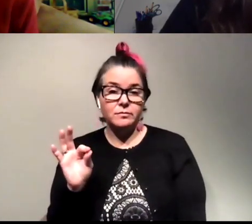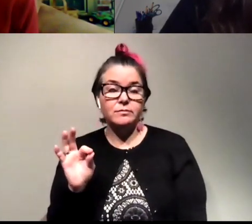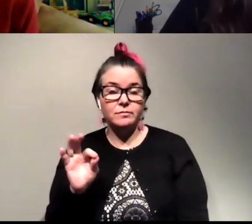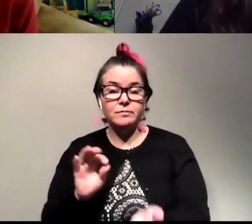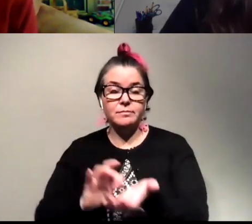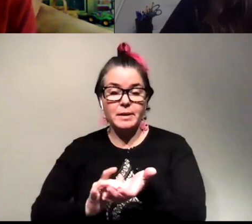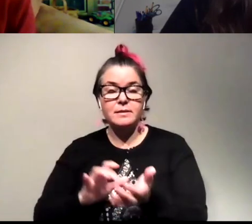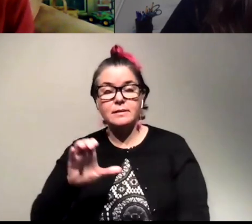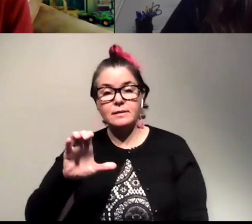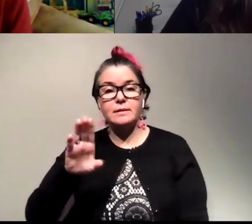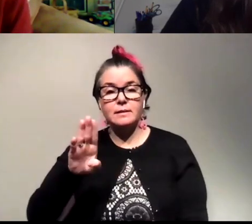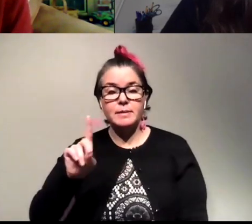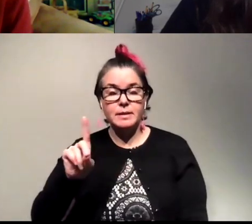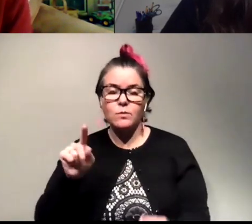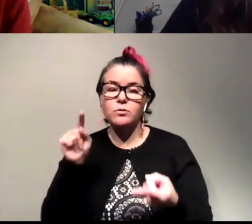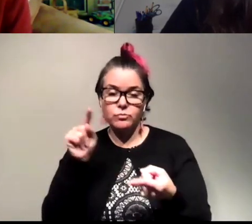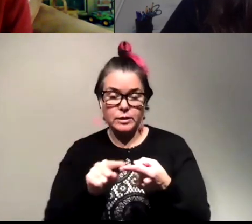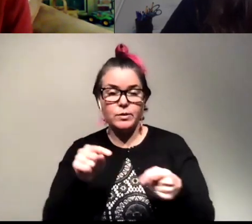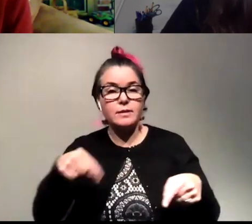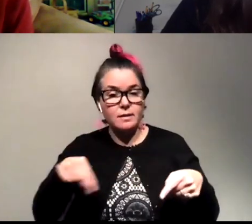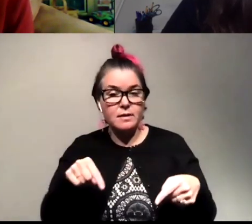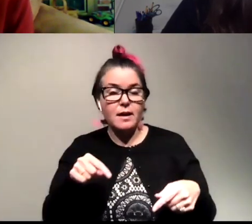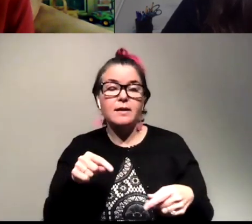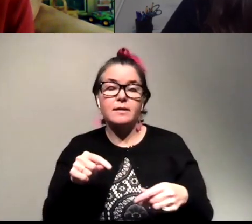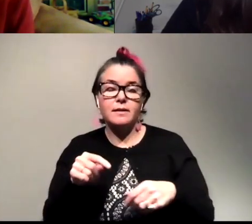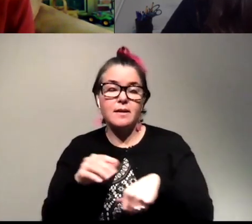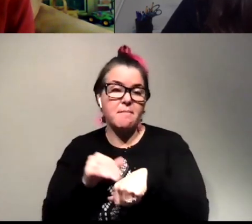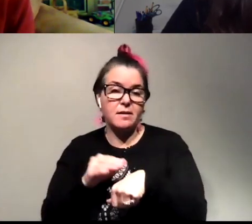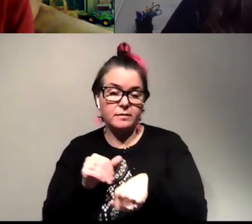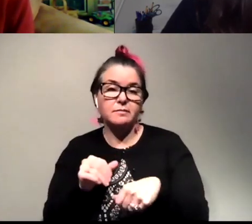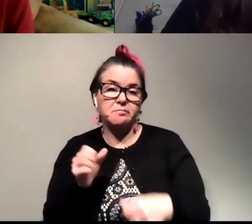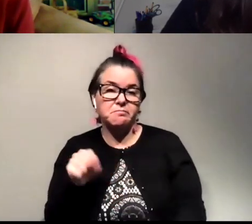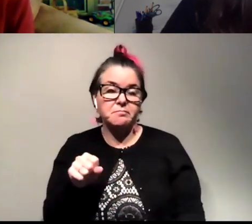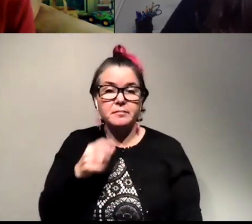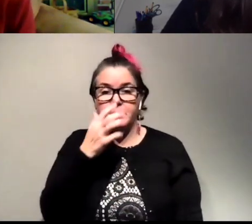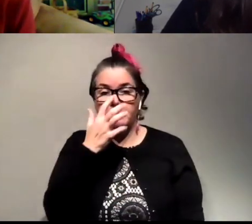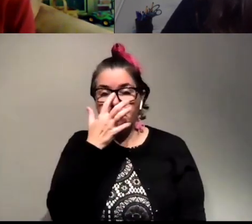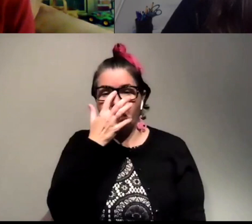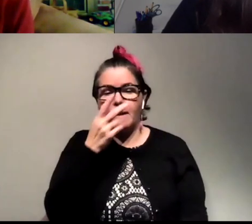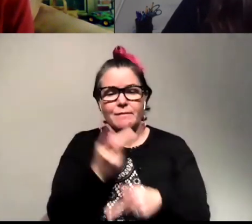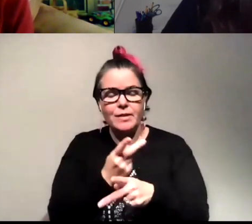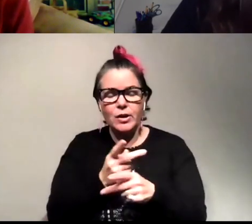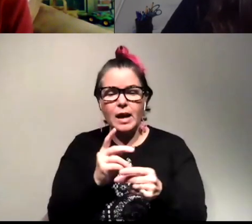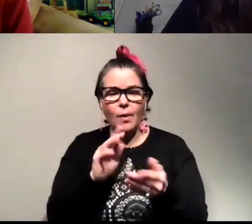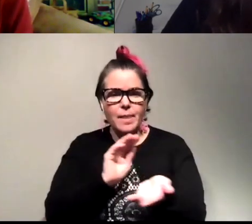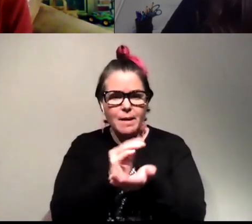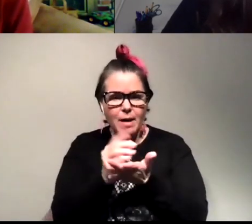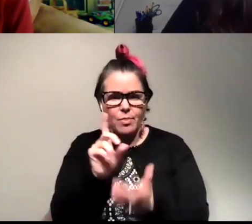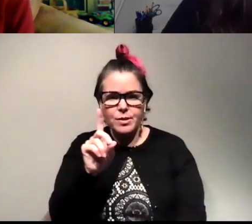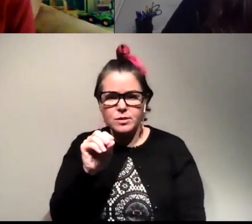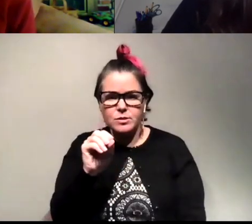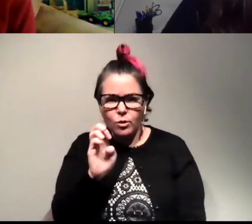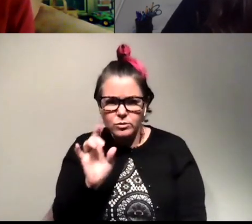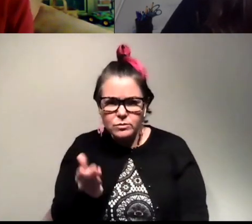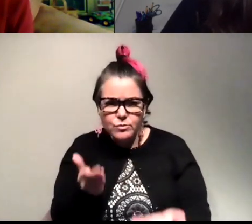like CBD decrease anxiety in pets. They've figured out the doses that they would recommend